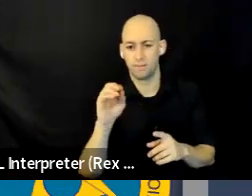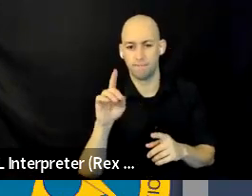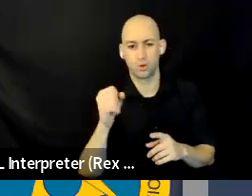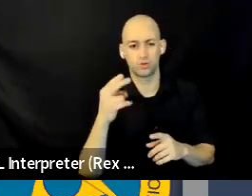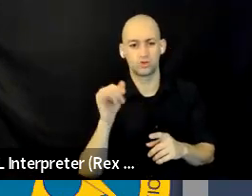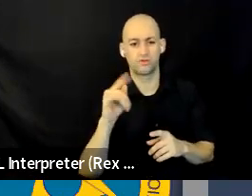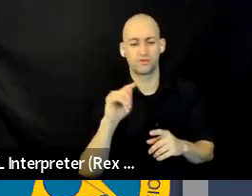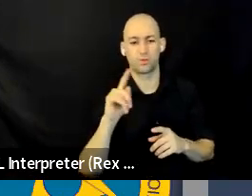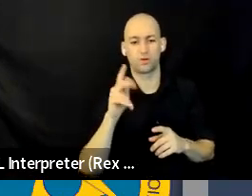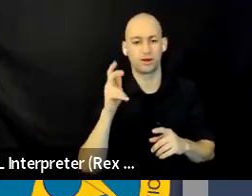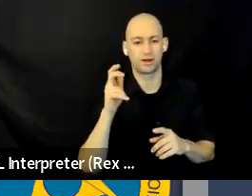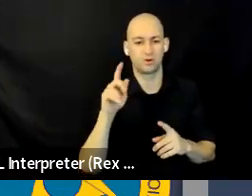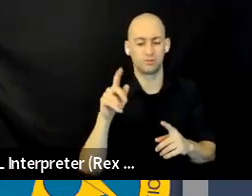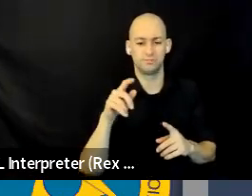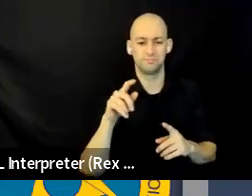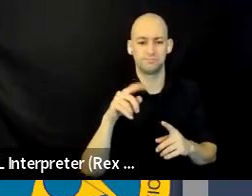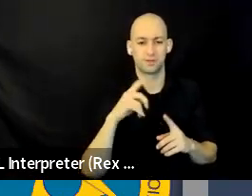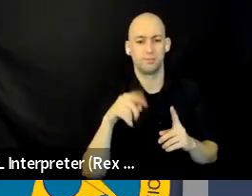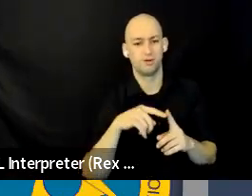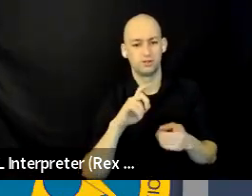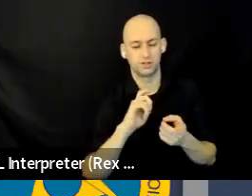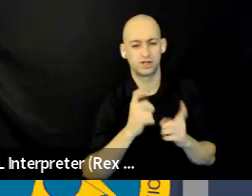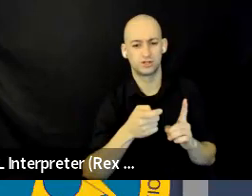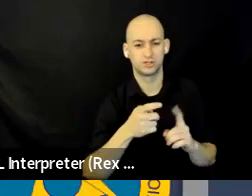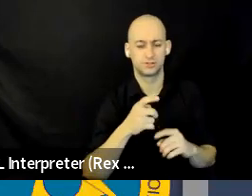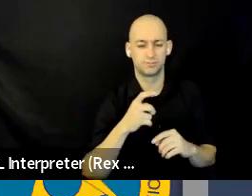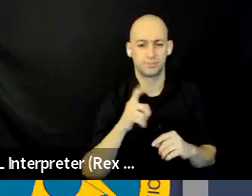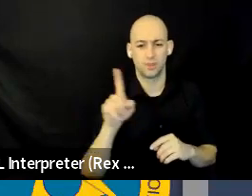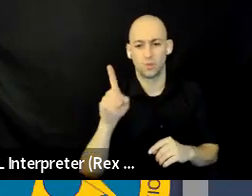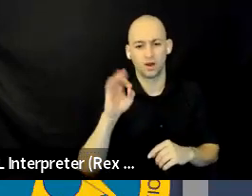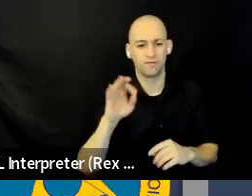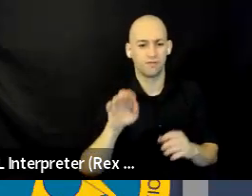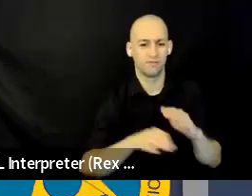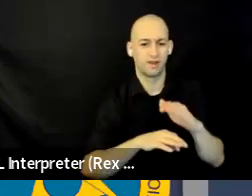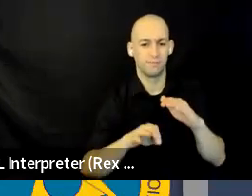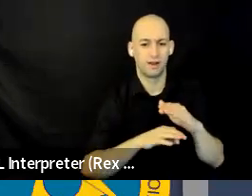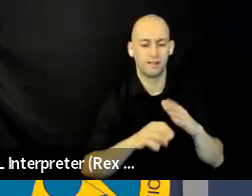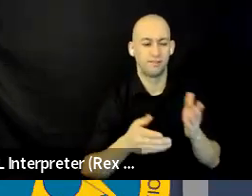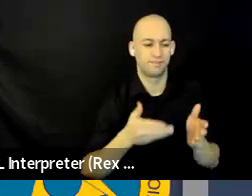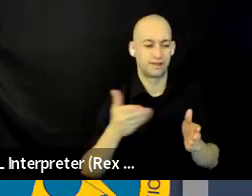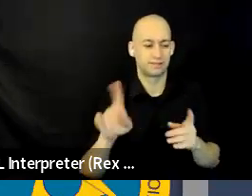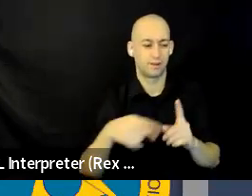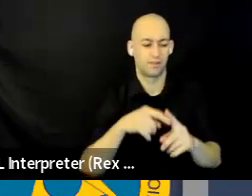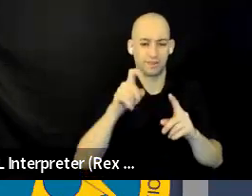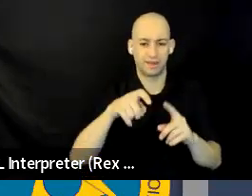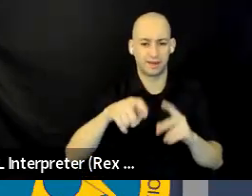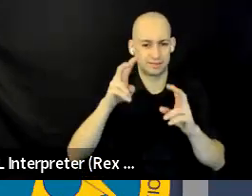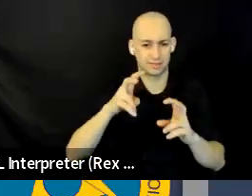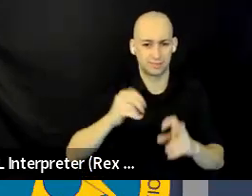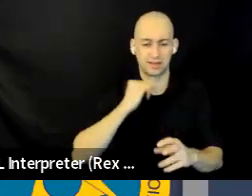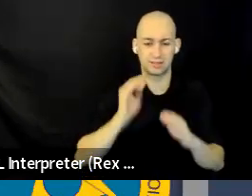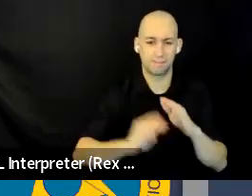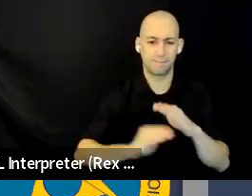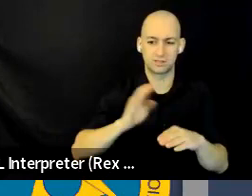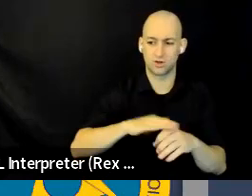we are seeing the changes and how we're going to see the changes. One of the fundamental premises of the needs assessment is that it is based on the regional transportation